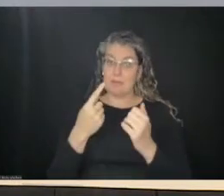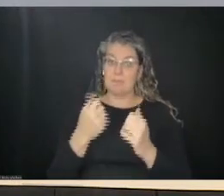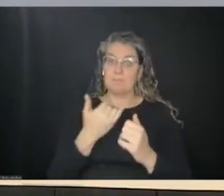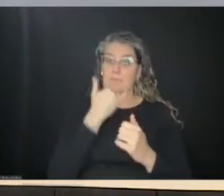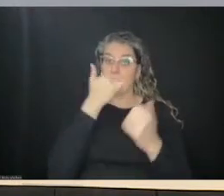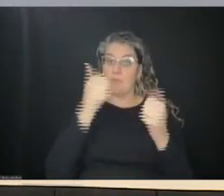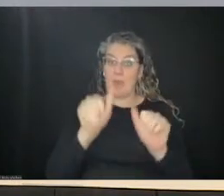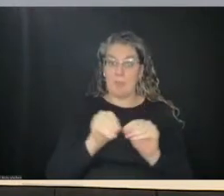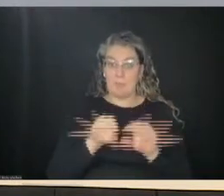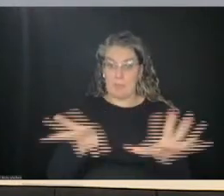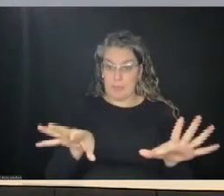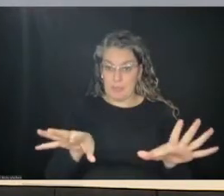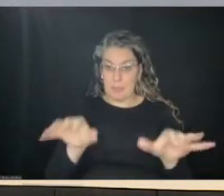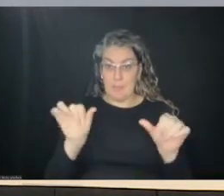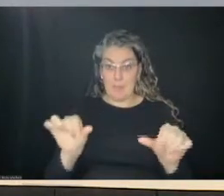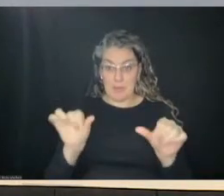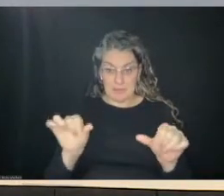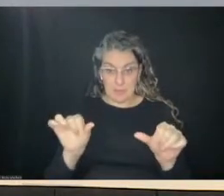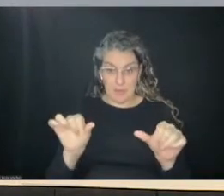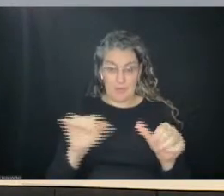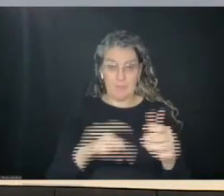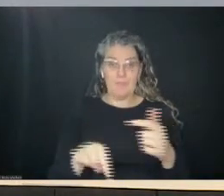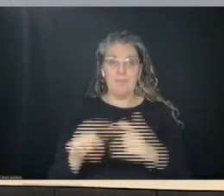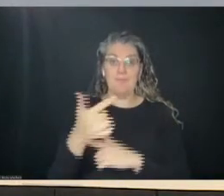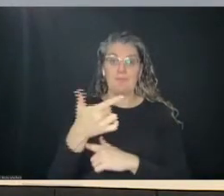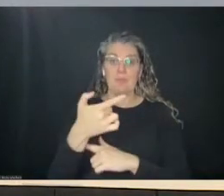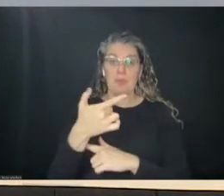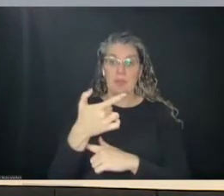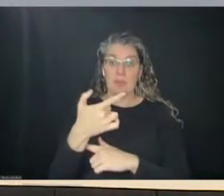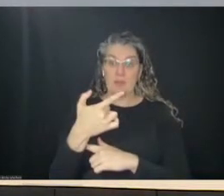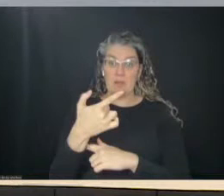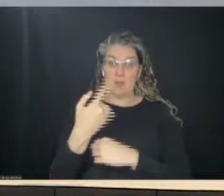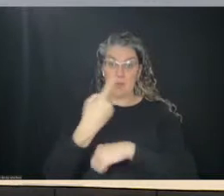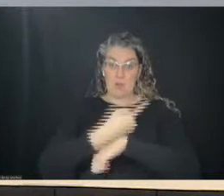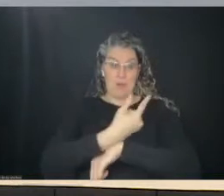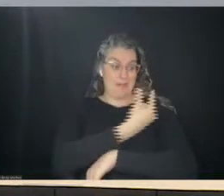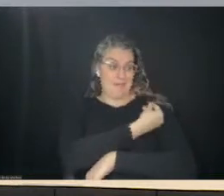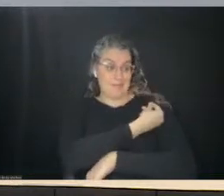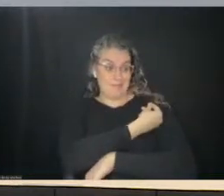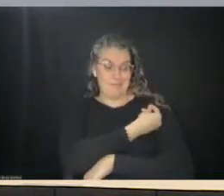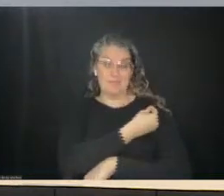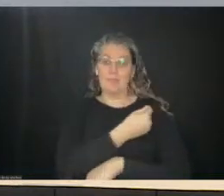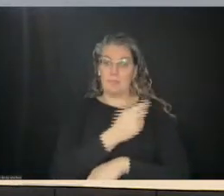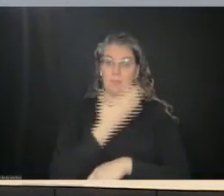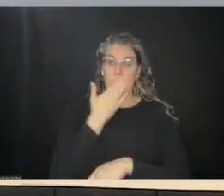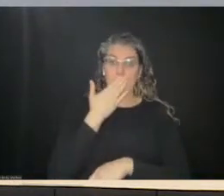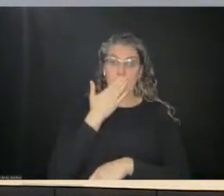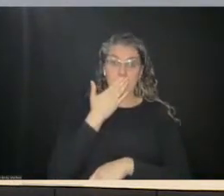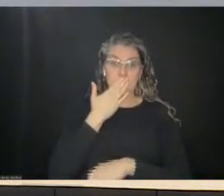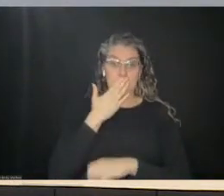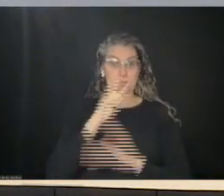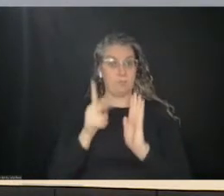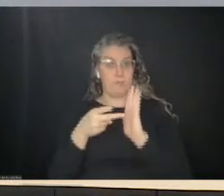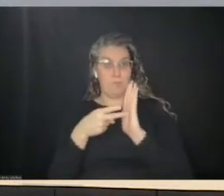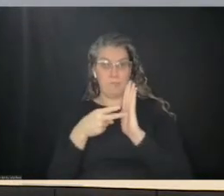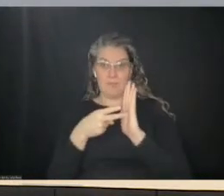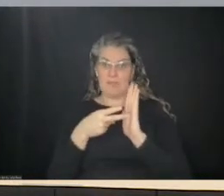dose plus 21 days of an approved vaccine offers good protection, but 2 doses provides optimal protection.